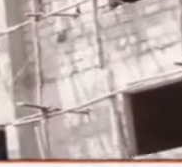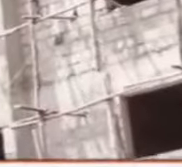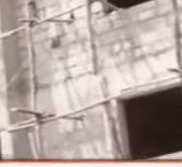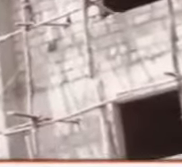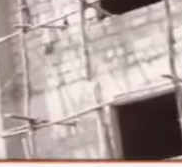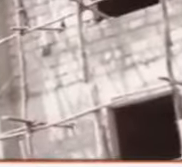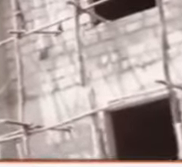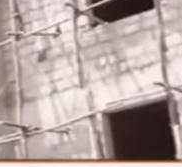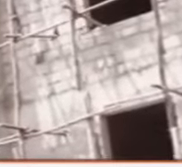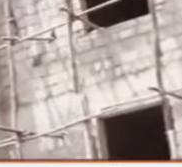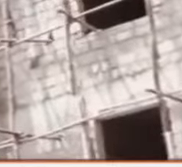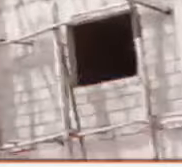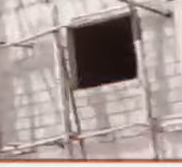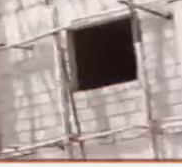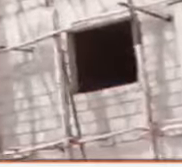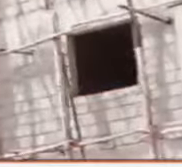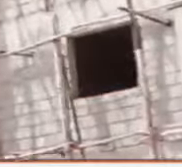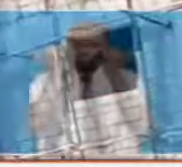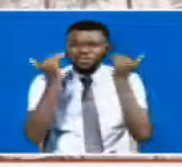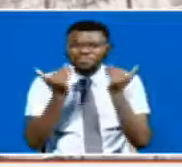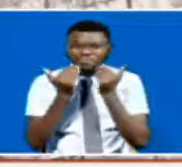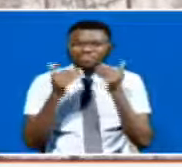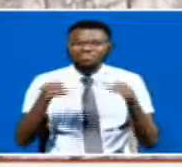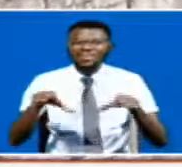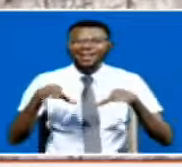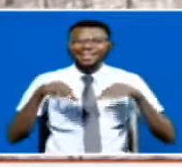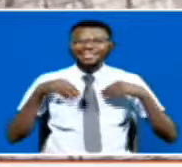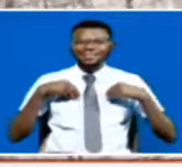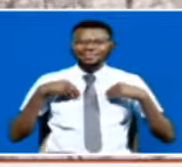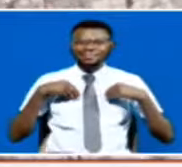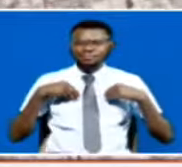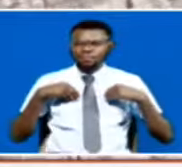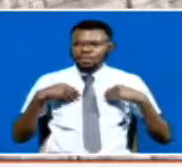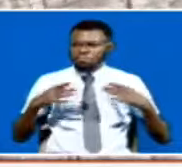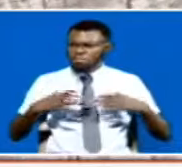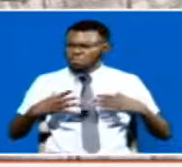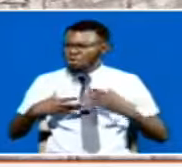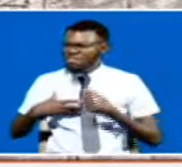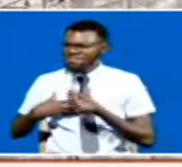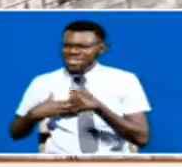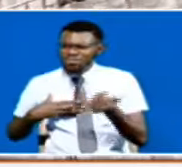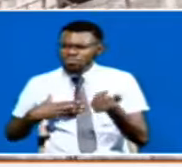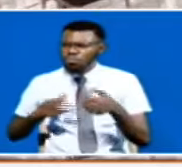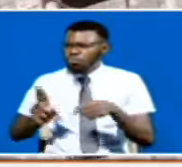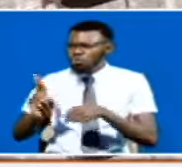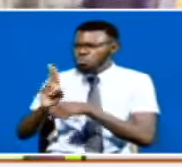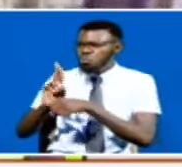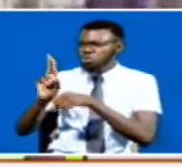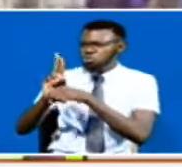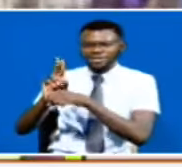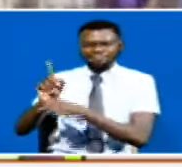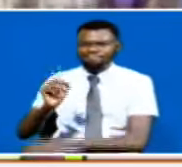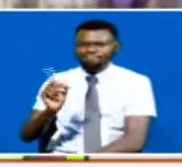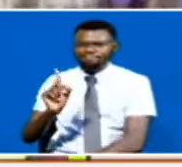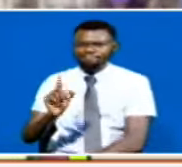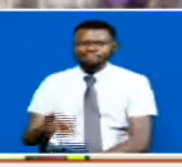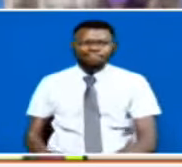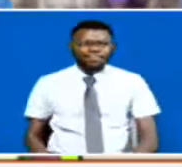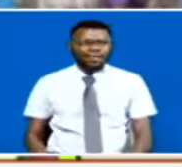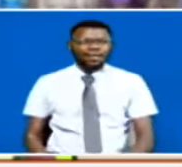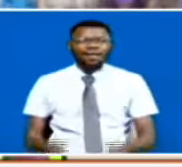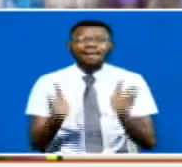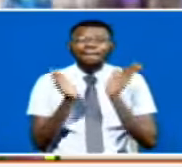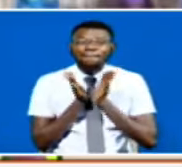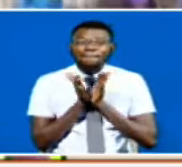We are telling the judiciary, do not be used by a few individuals by stopping